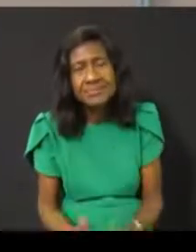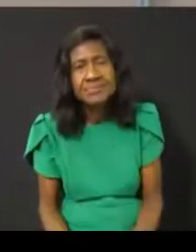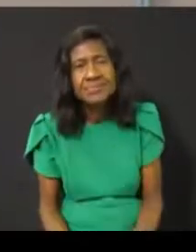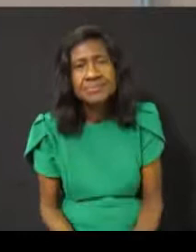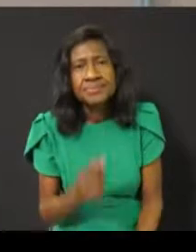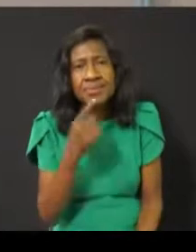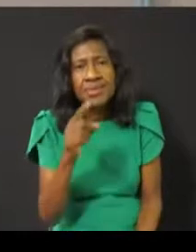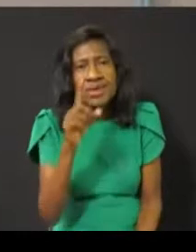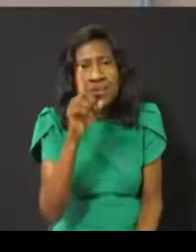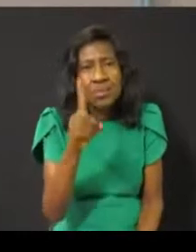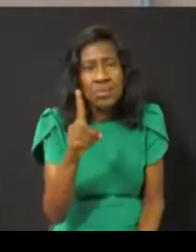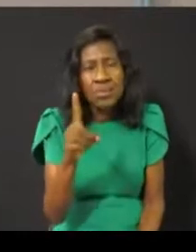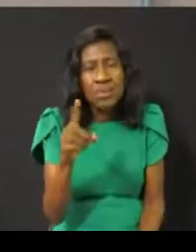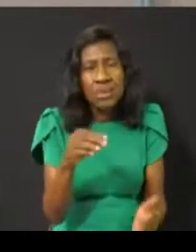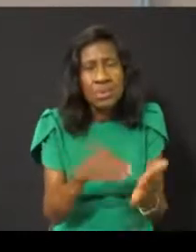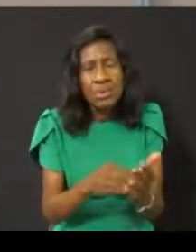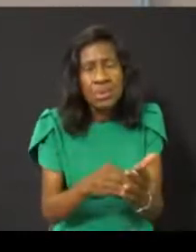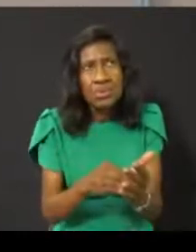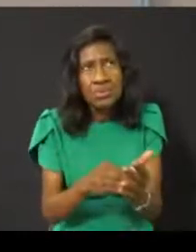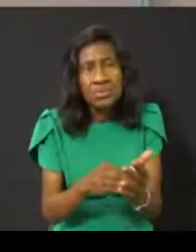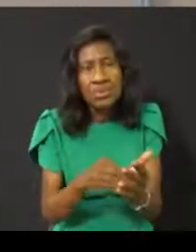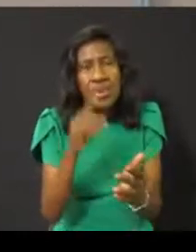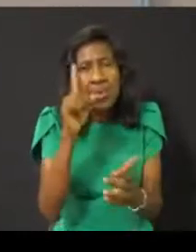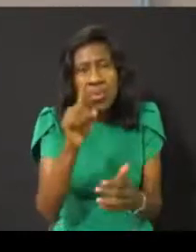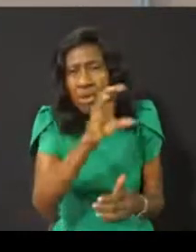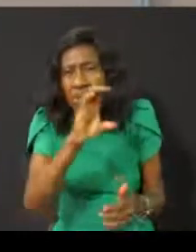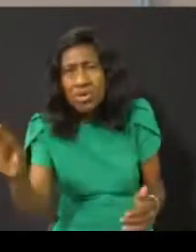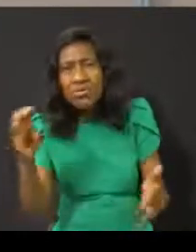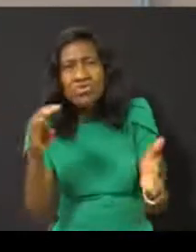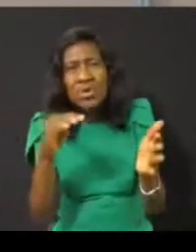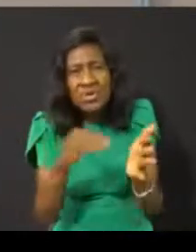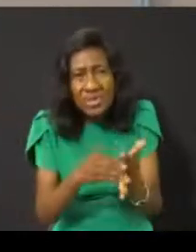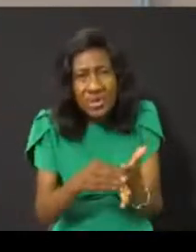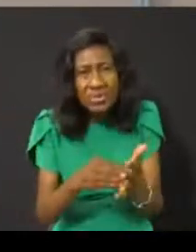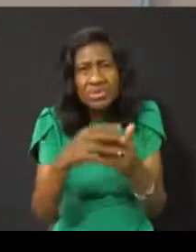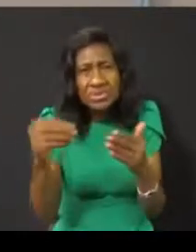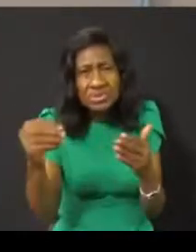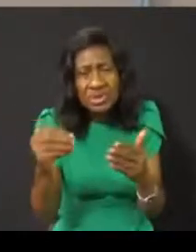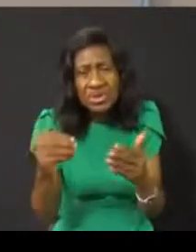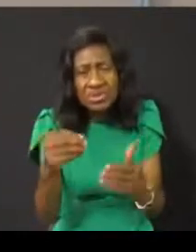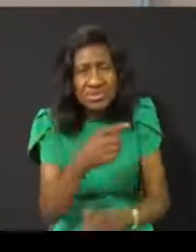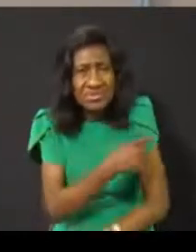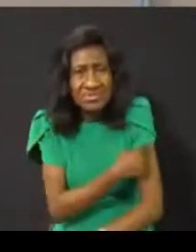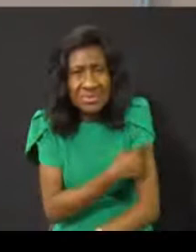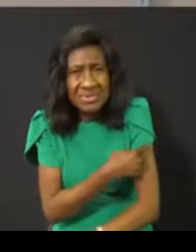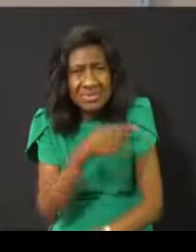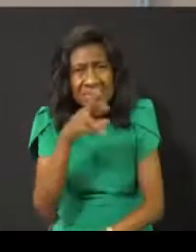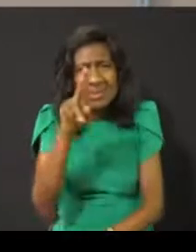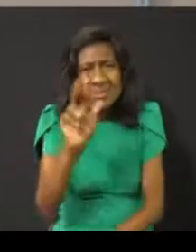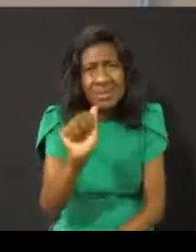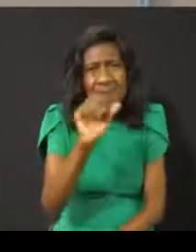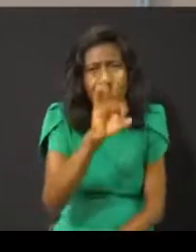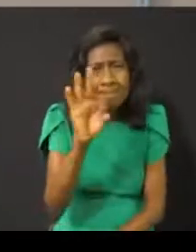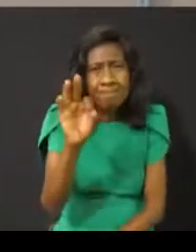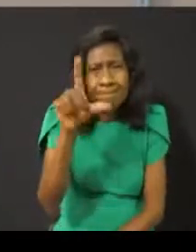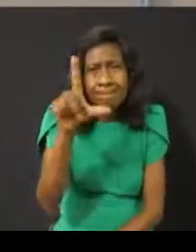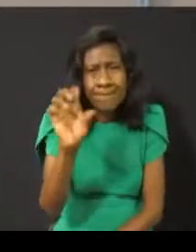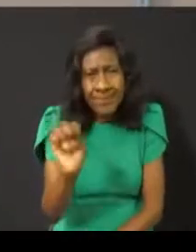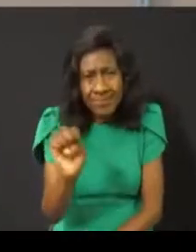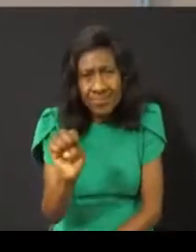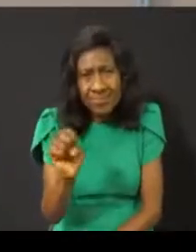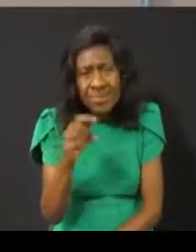DMS $100,000 vaccine raffle. I know everybody wants to know about that. I've been informed by DMS